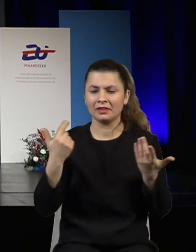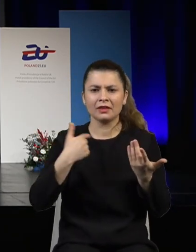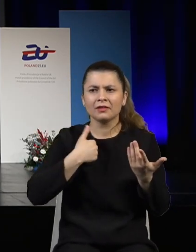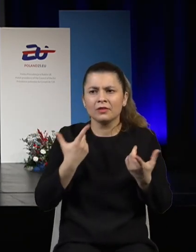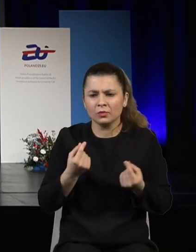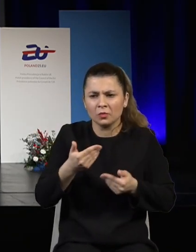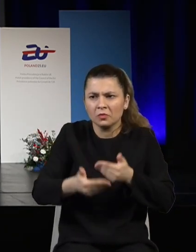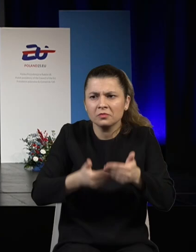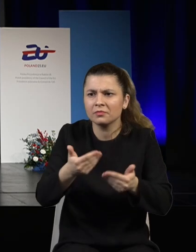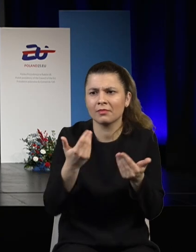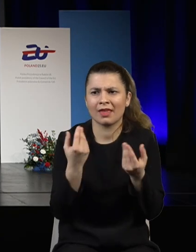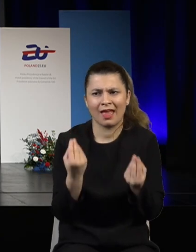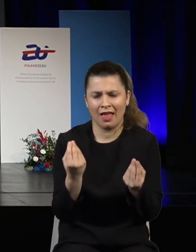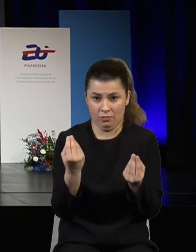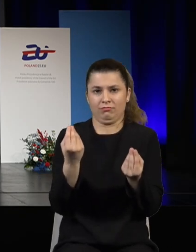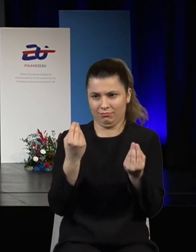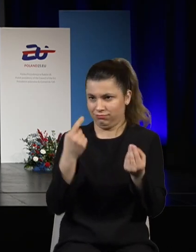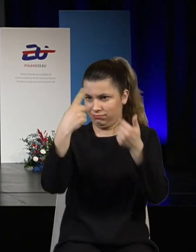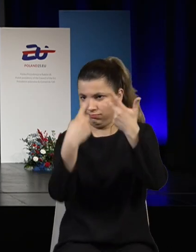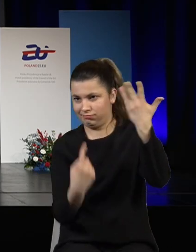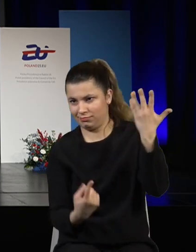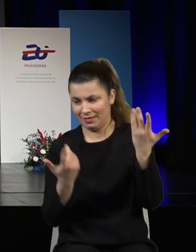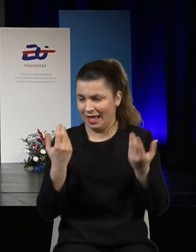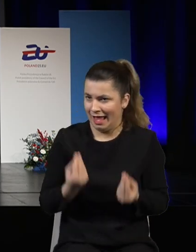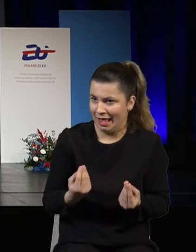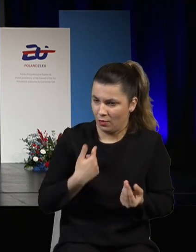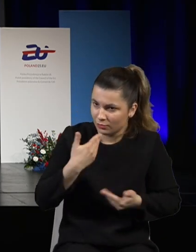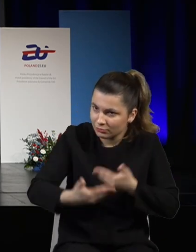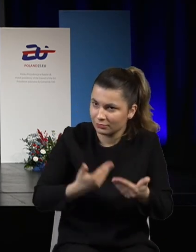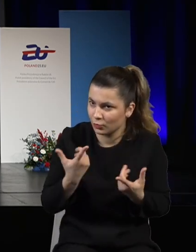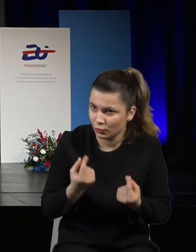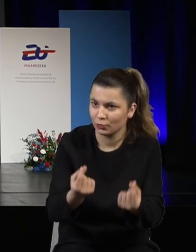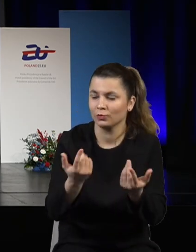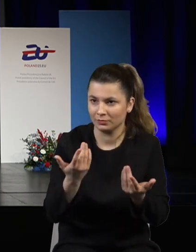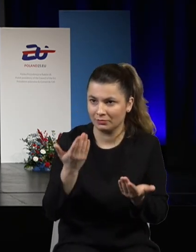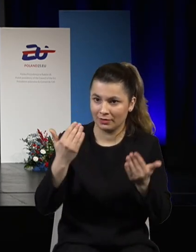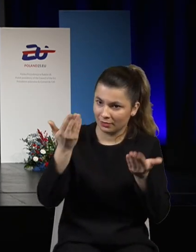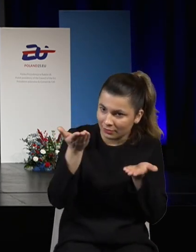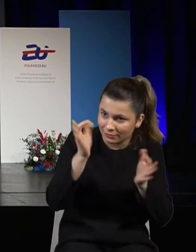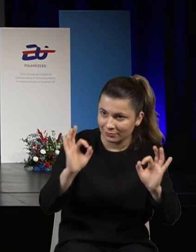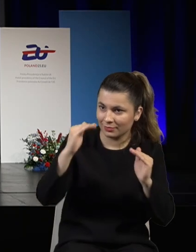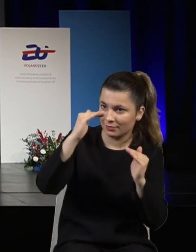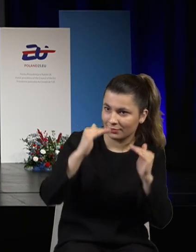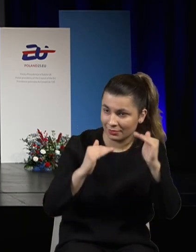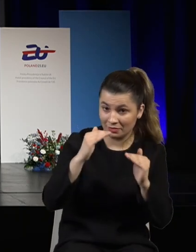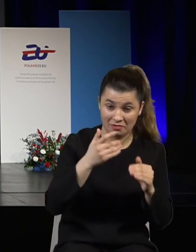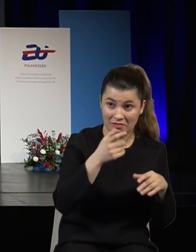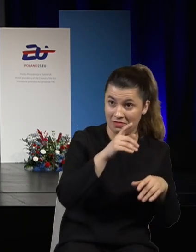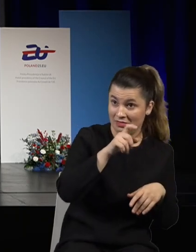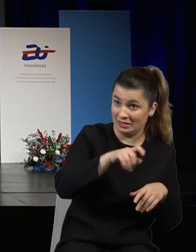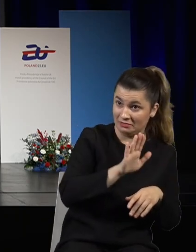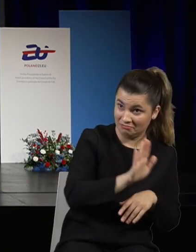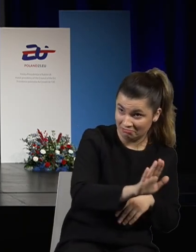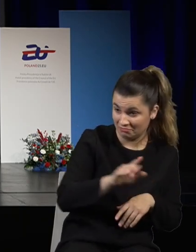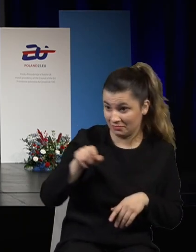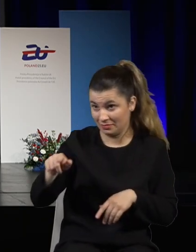balance between civilian and military needs, dual use, security needs? How